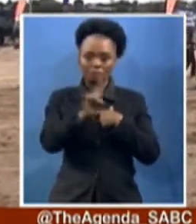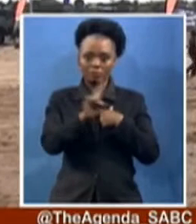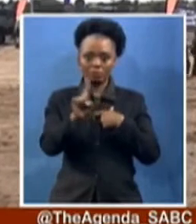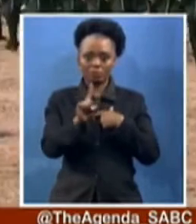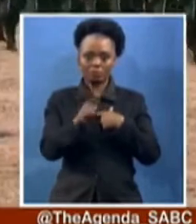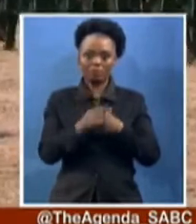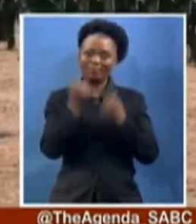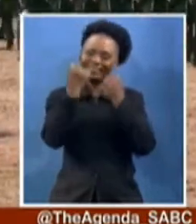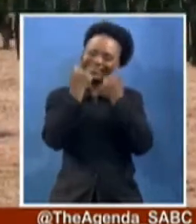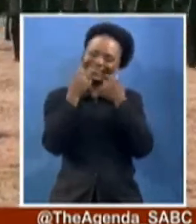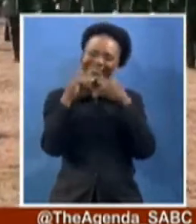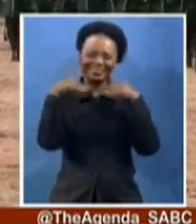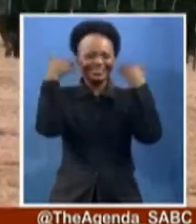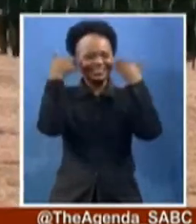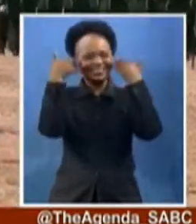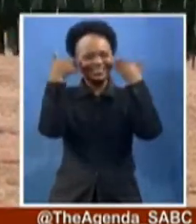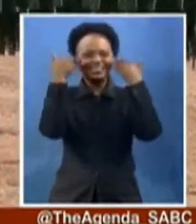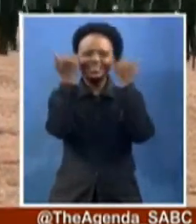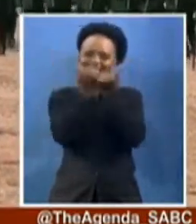Day?